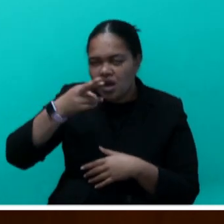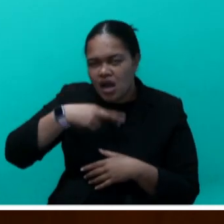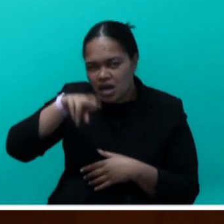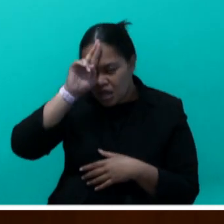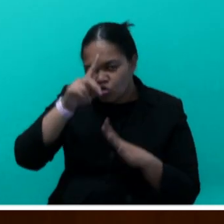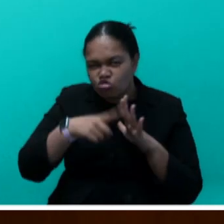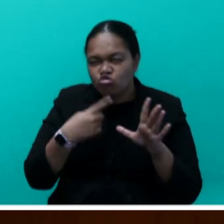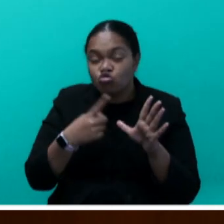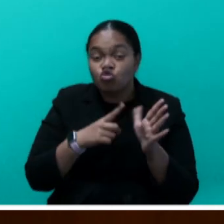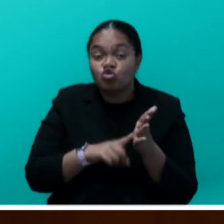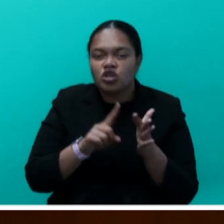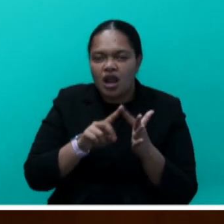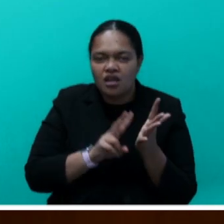Wesawa,